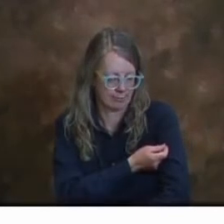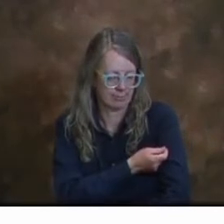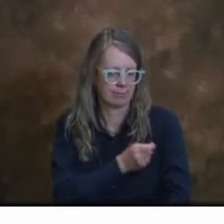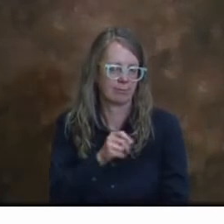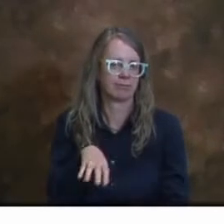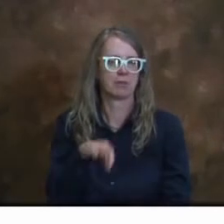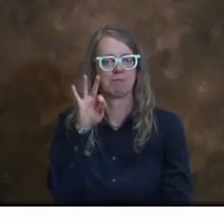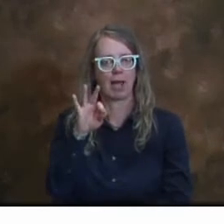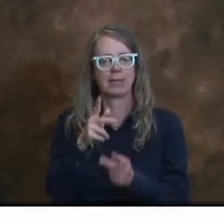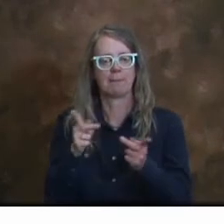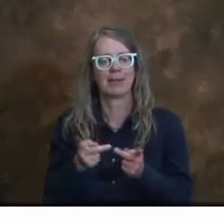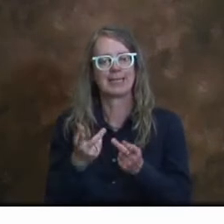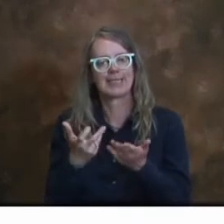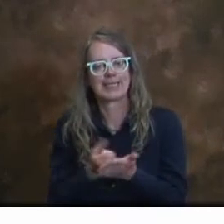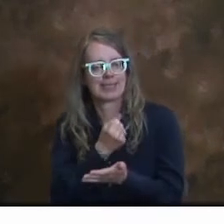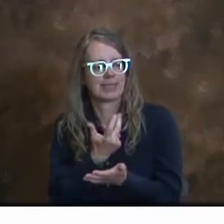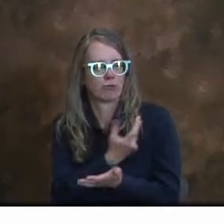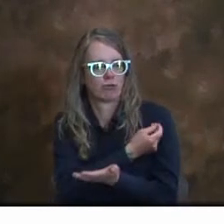vaccine provider near you.